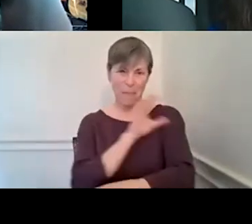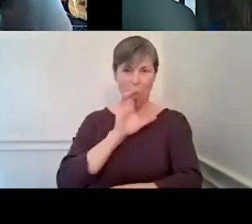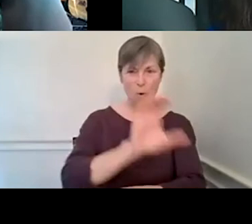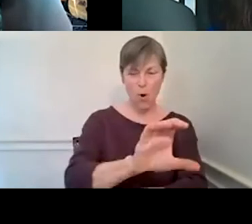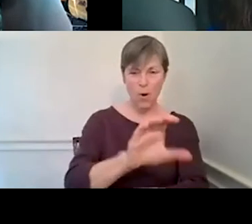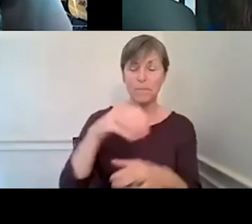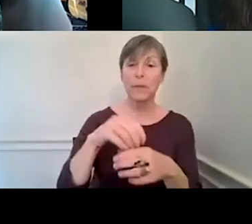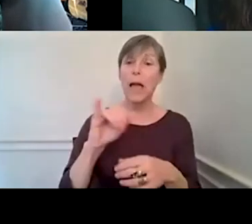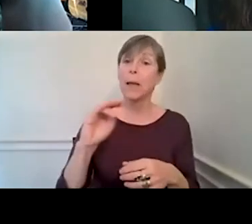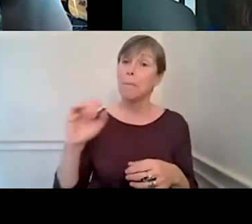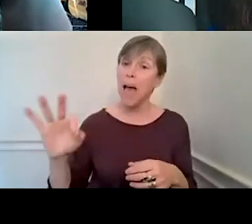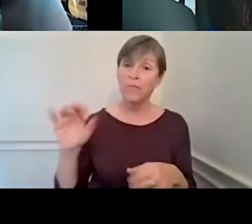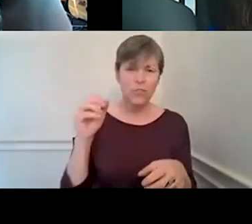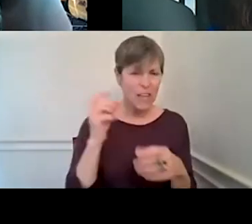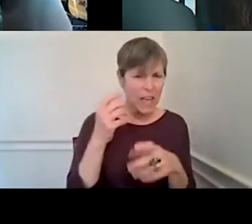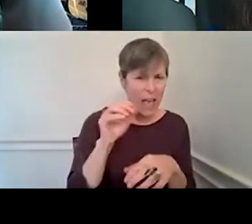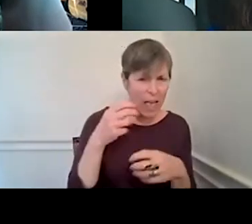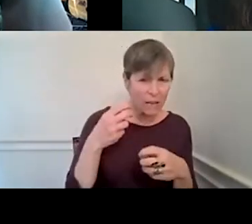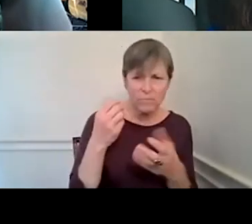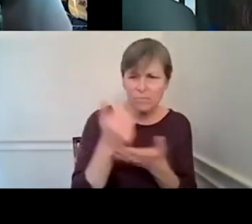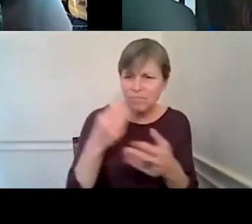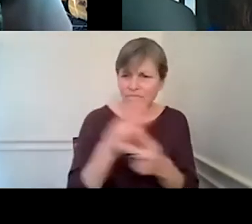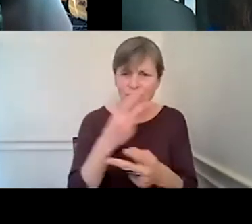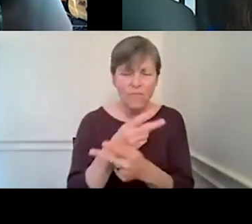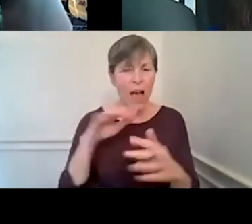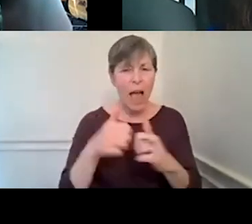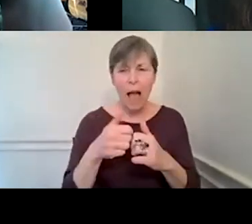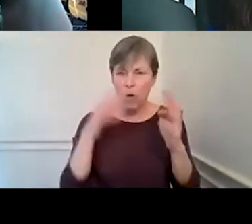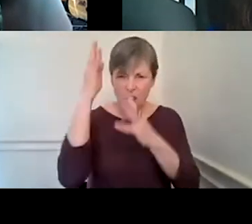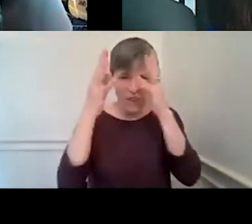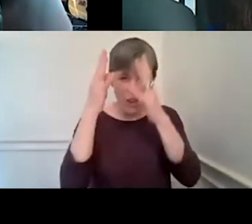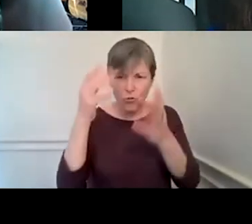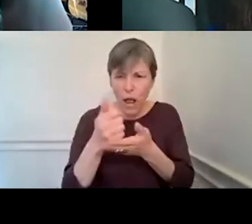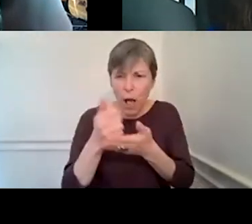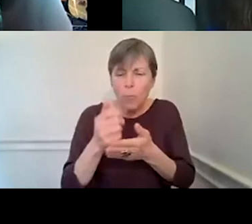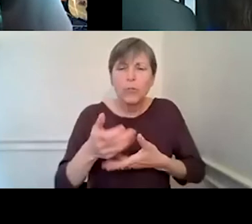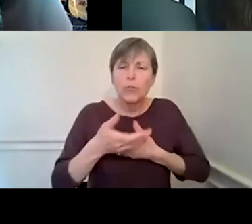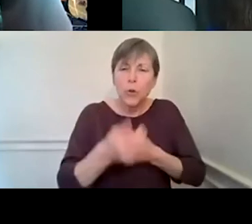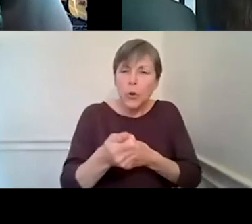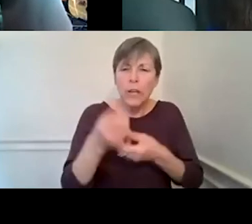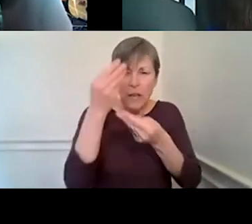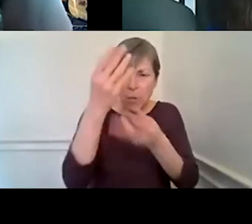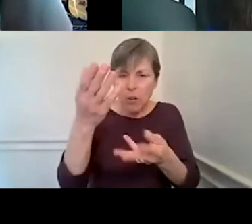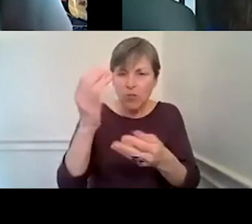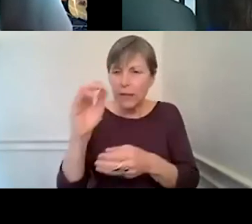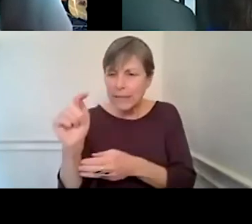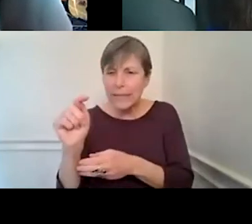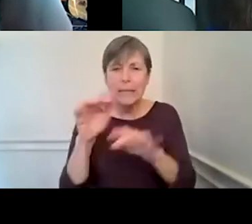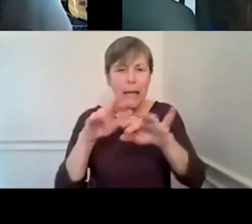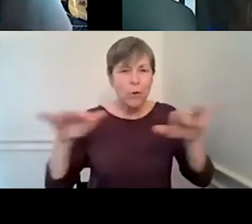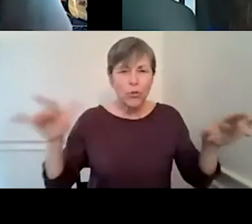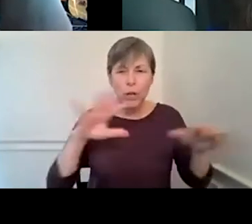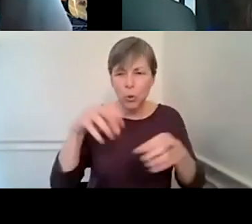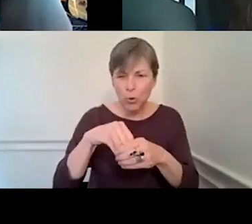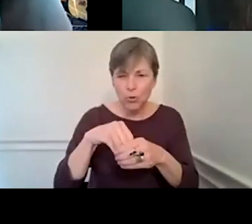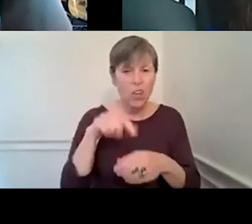for operational resilience, change and innovation, information security, and diversity and inclusion. And Jeannie is a